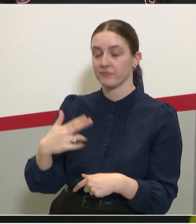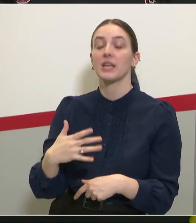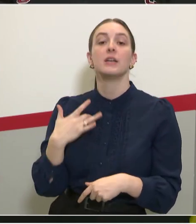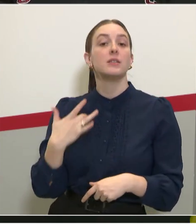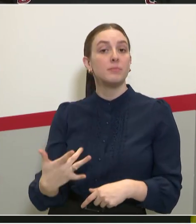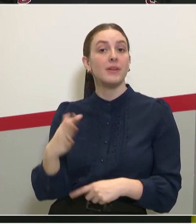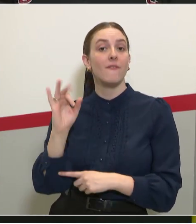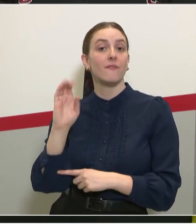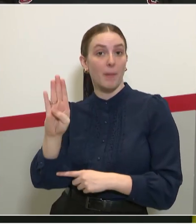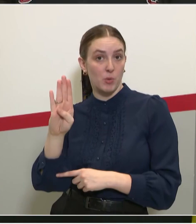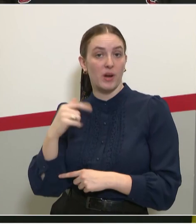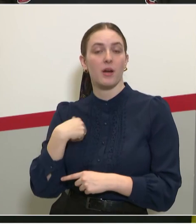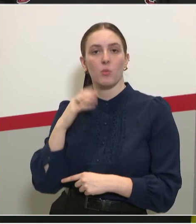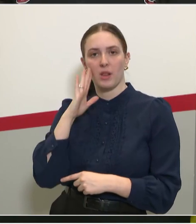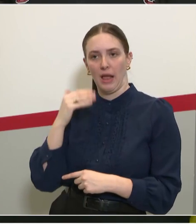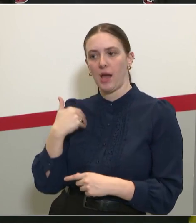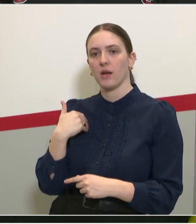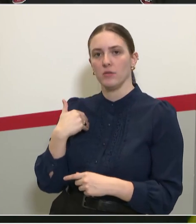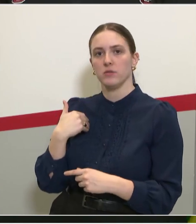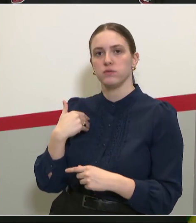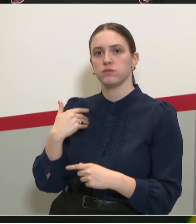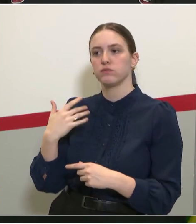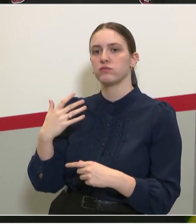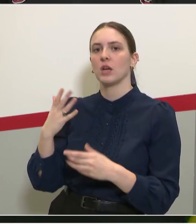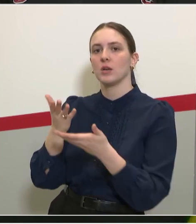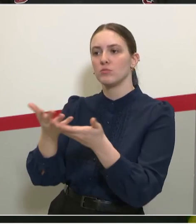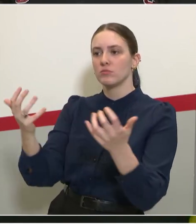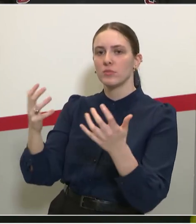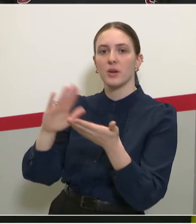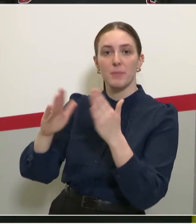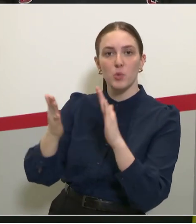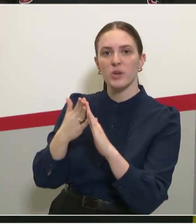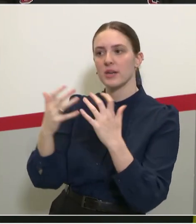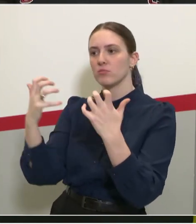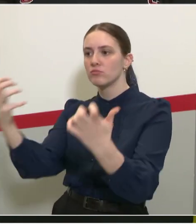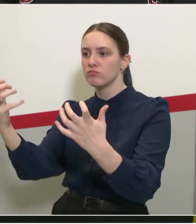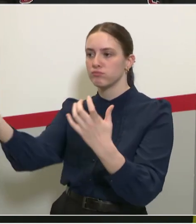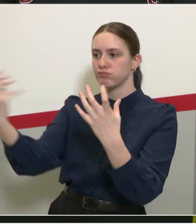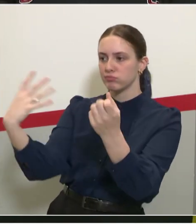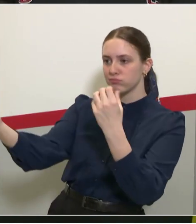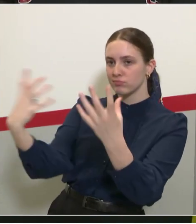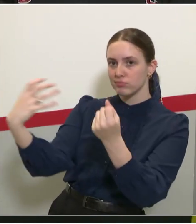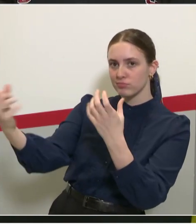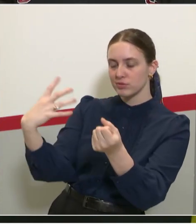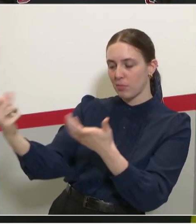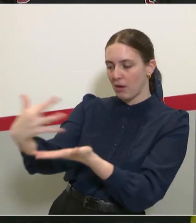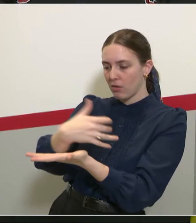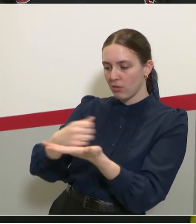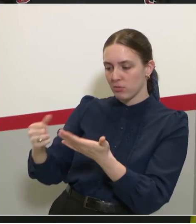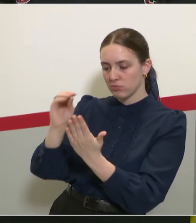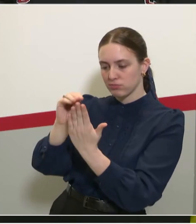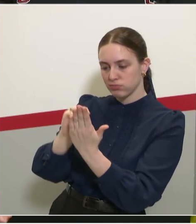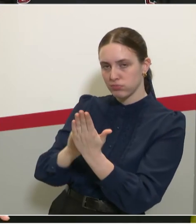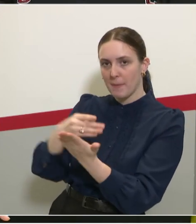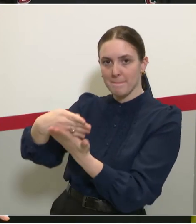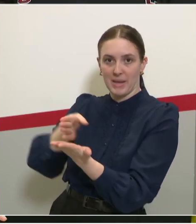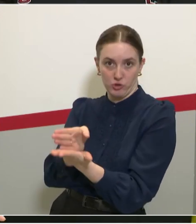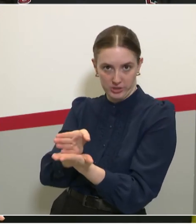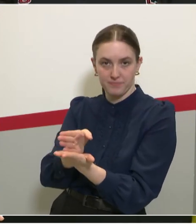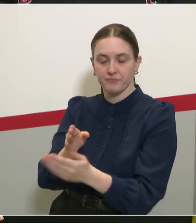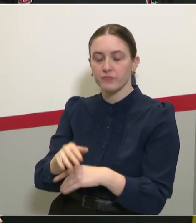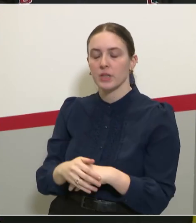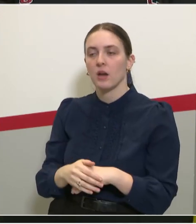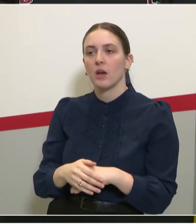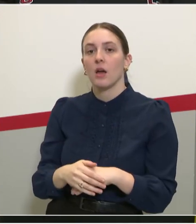budget engagement forums where I take community input and I submit the budget. Part of the budgeting